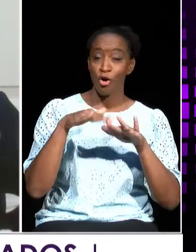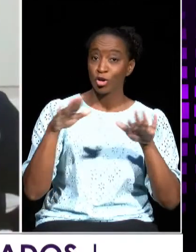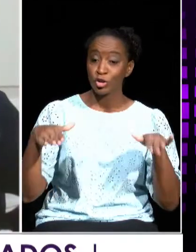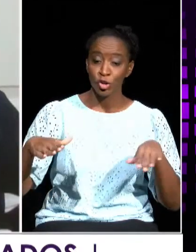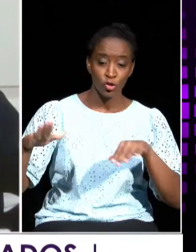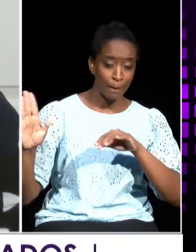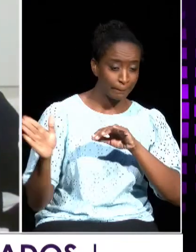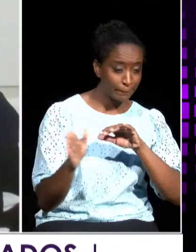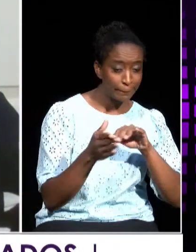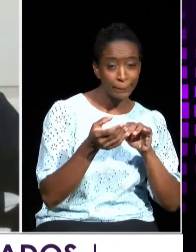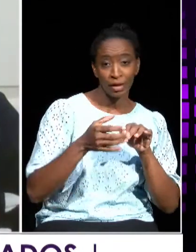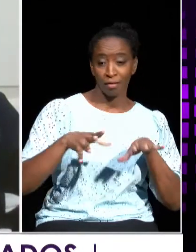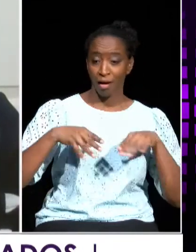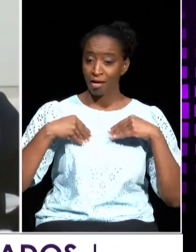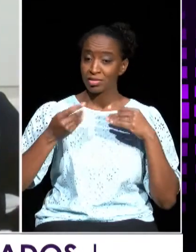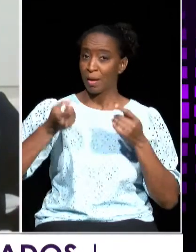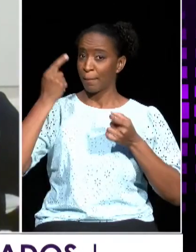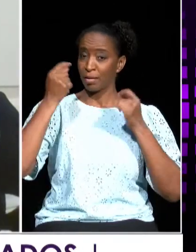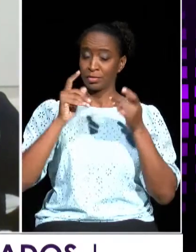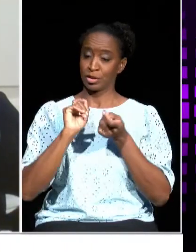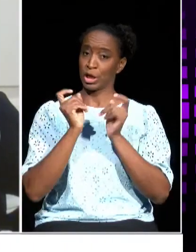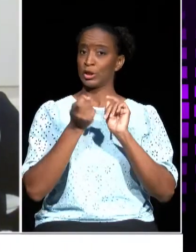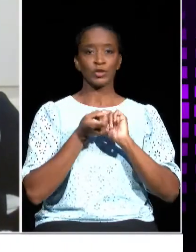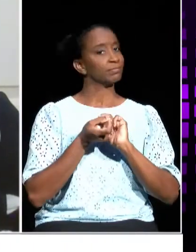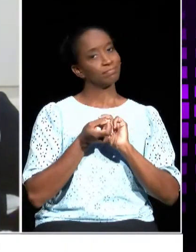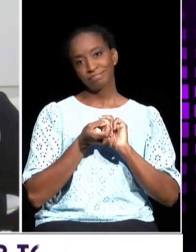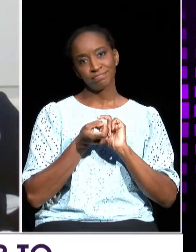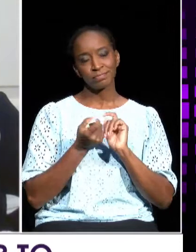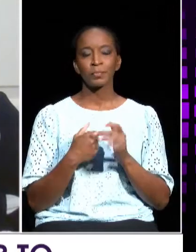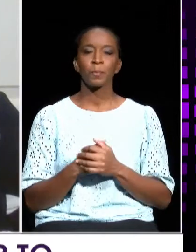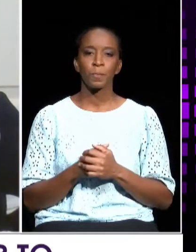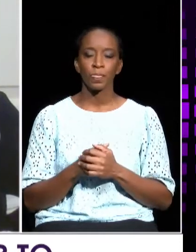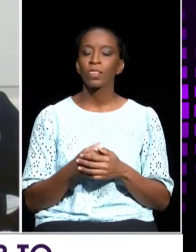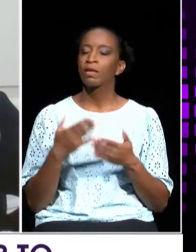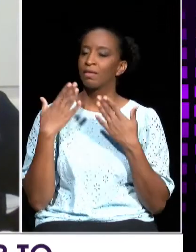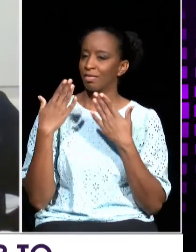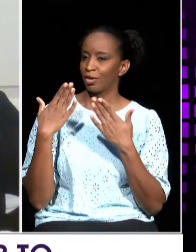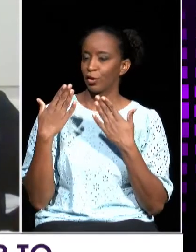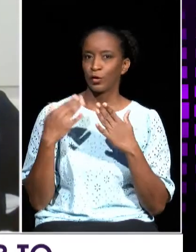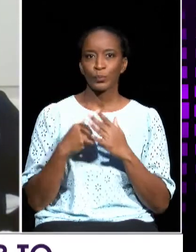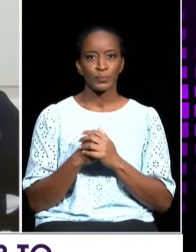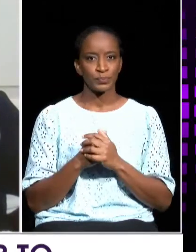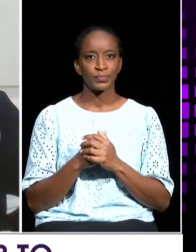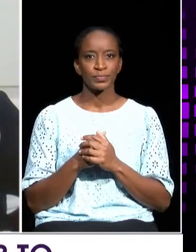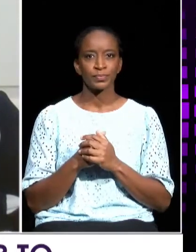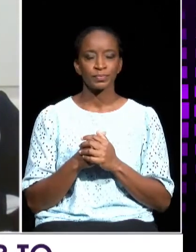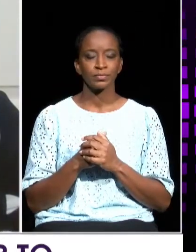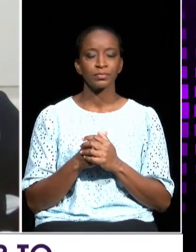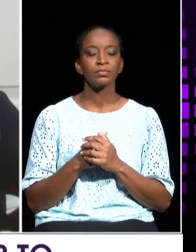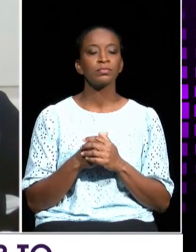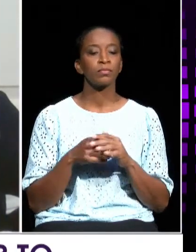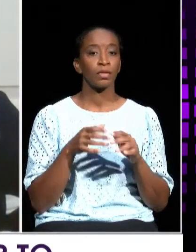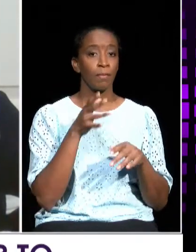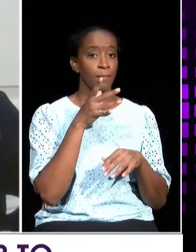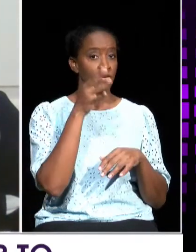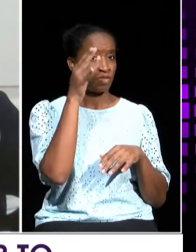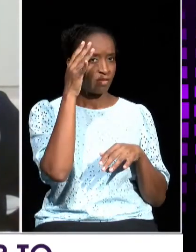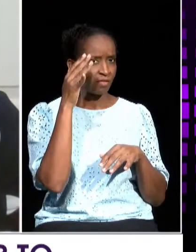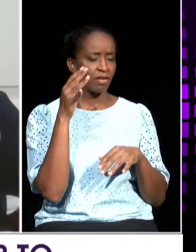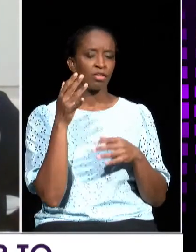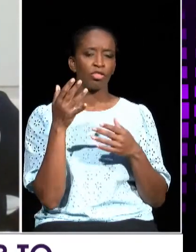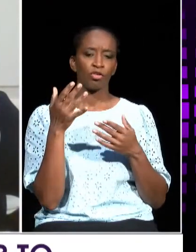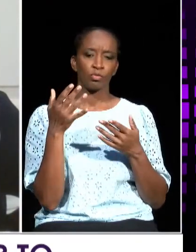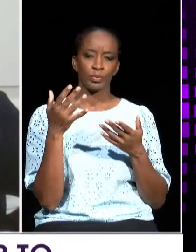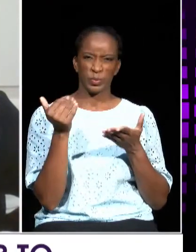And just in the spirit of giving parents information and helping them to understand better, what they can or can't do, especially to